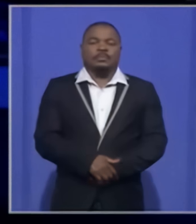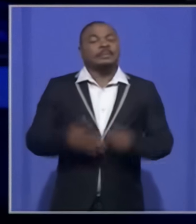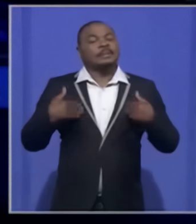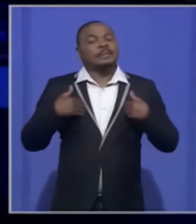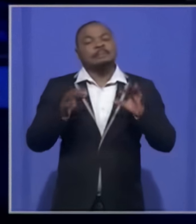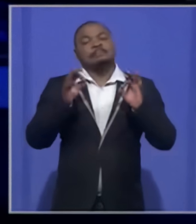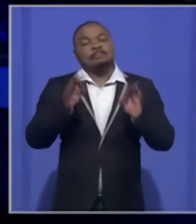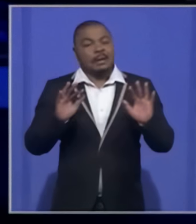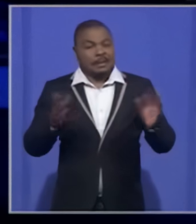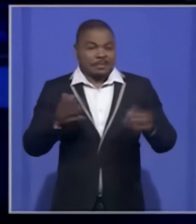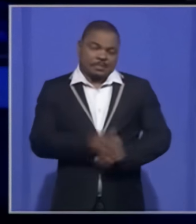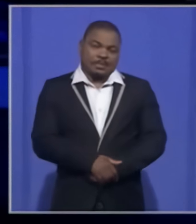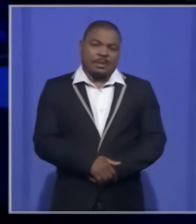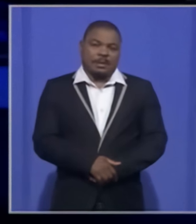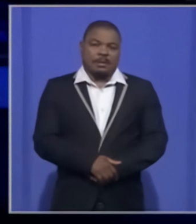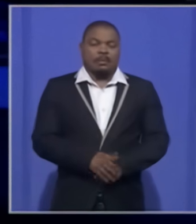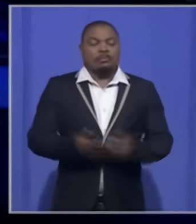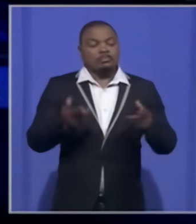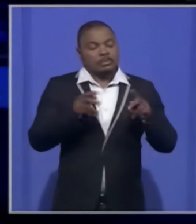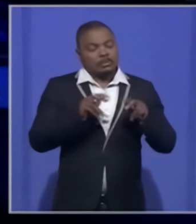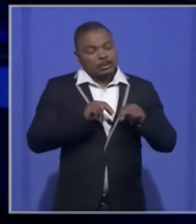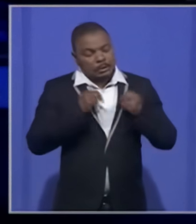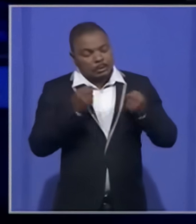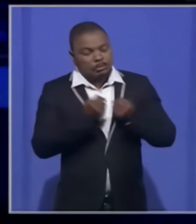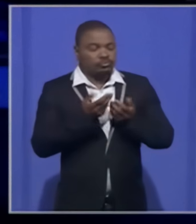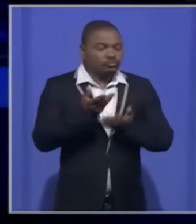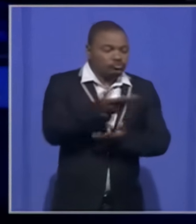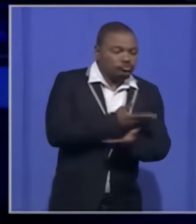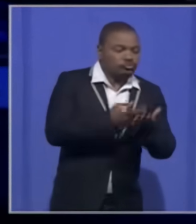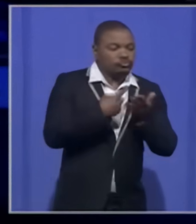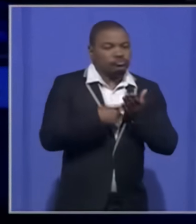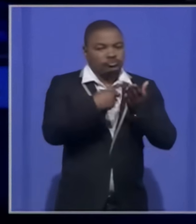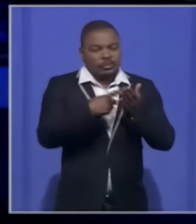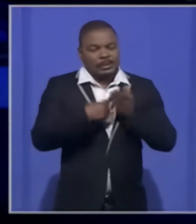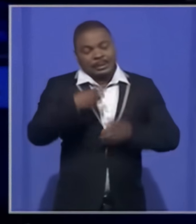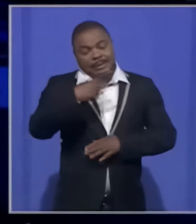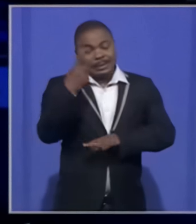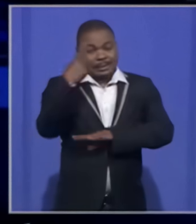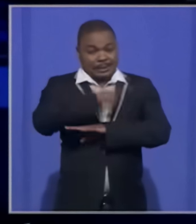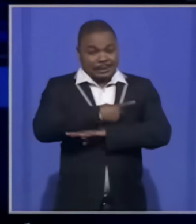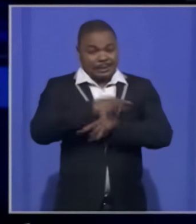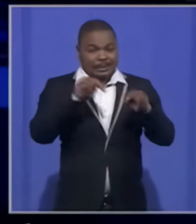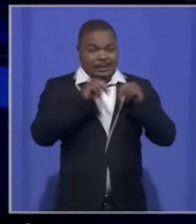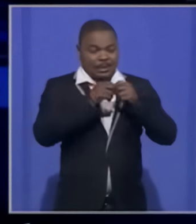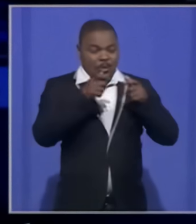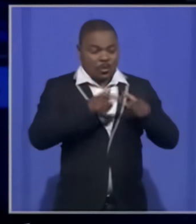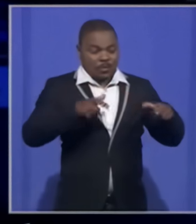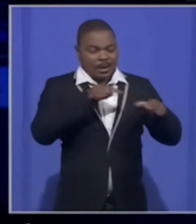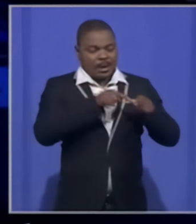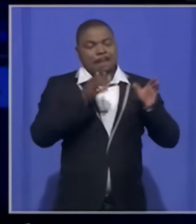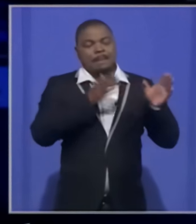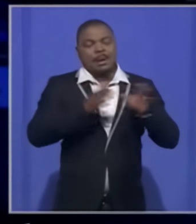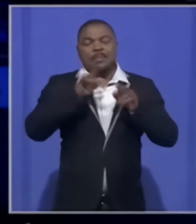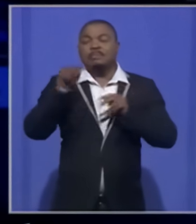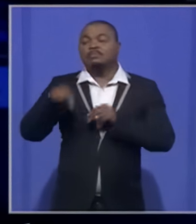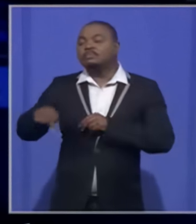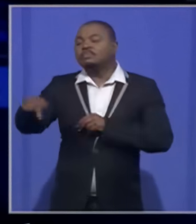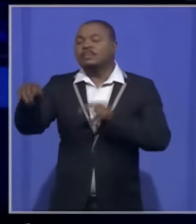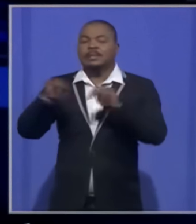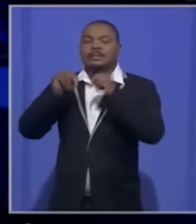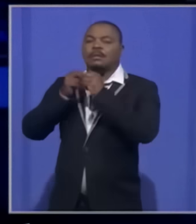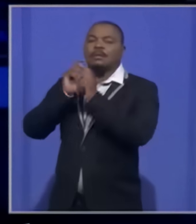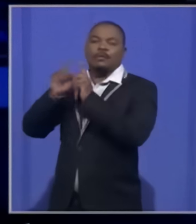Tsona re di thakgola ka tse reng ditherisano di ntse di tswela pele letsatsing la bobedi la Seboka sa naha le lekelang ditherisano tse kgolo ka maemo